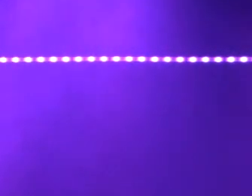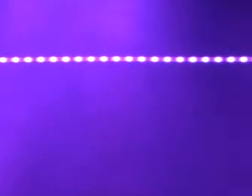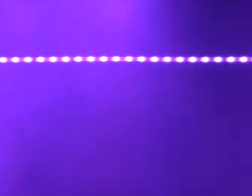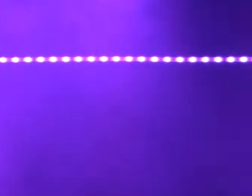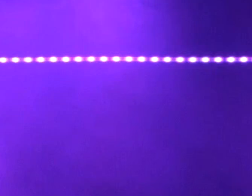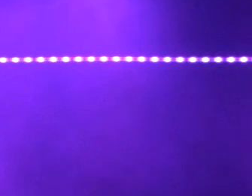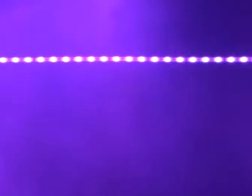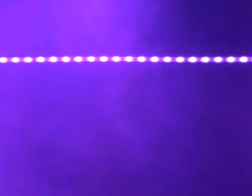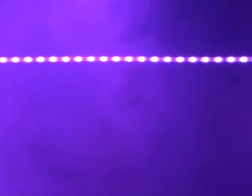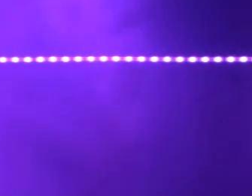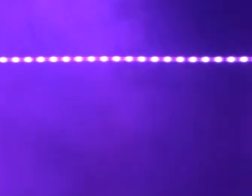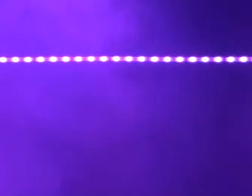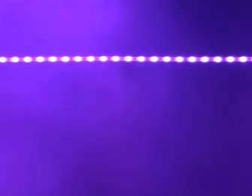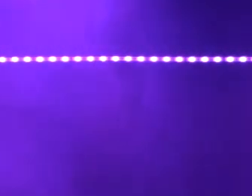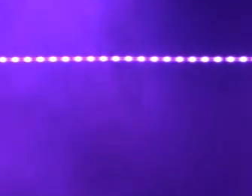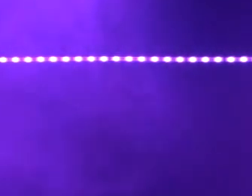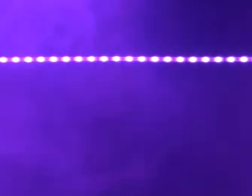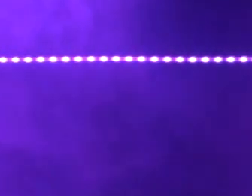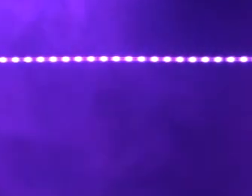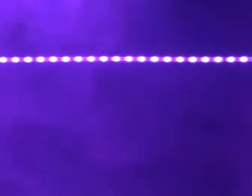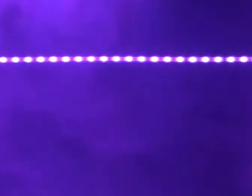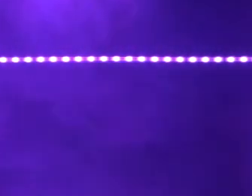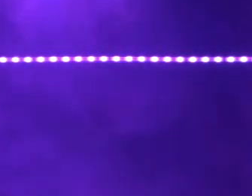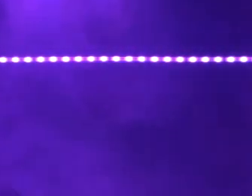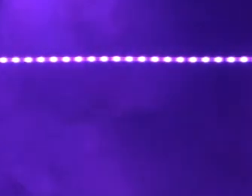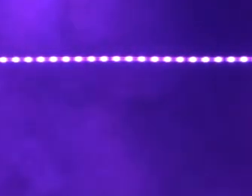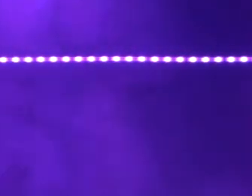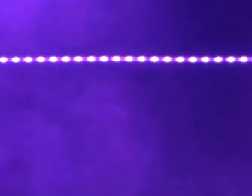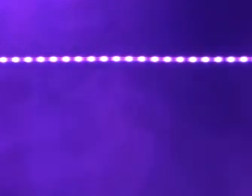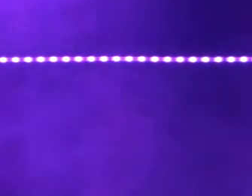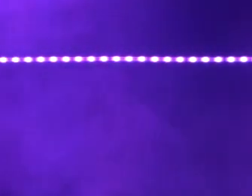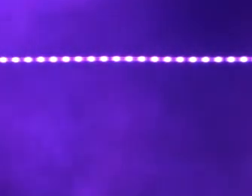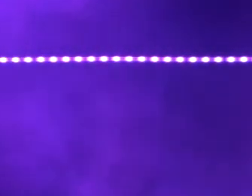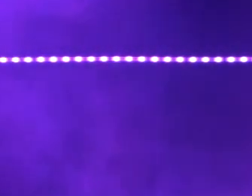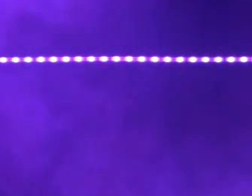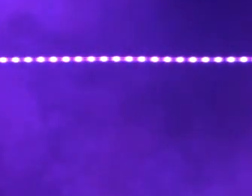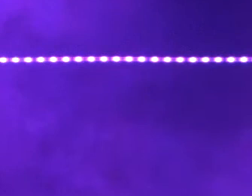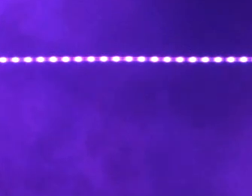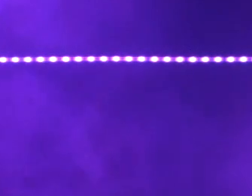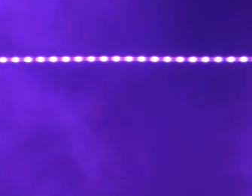To him I owe sin.